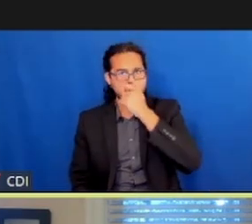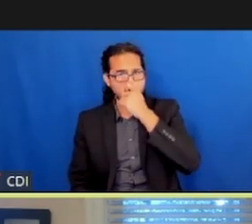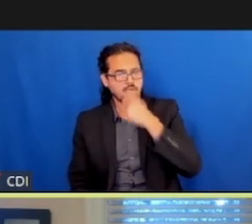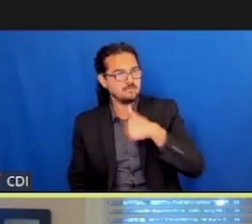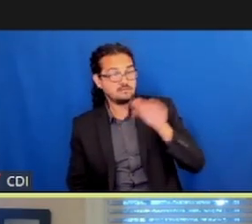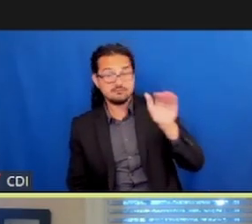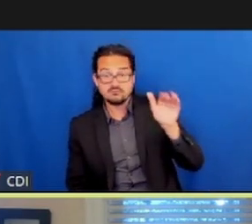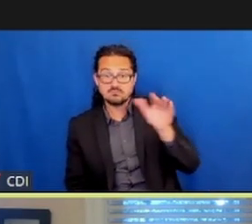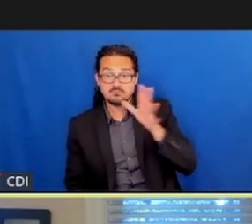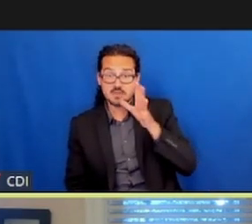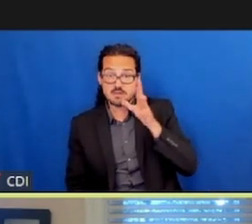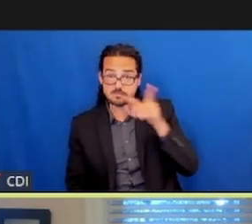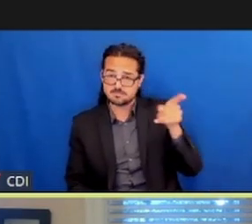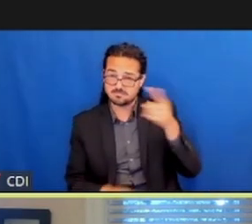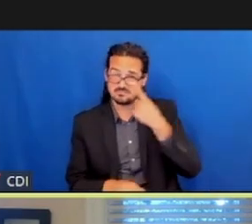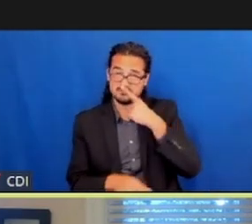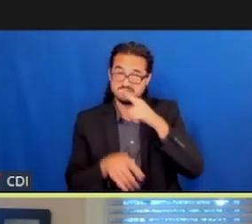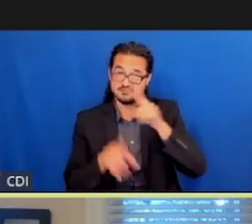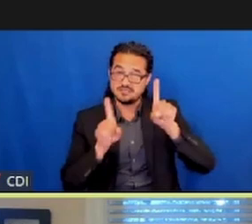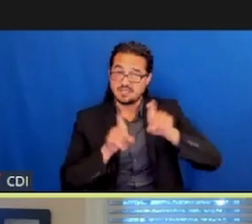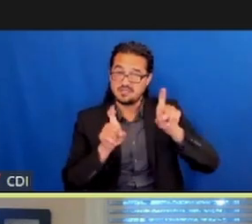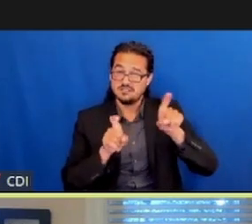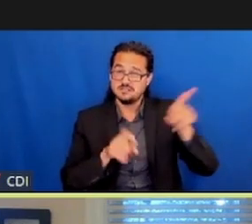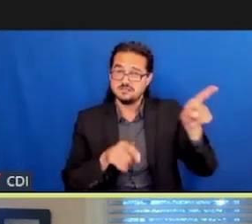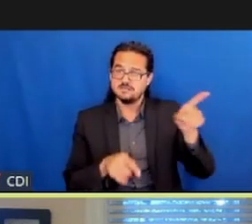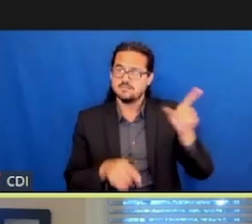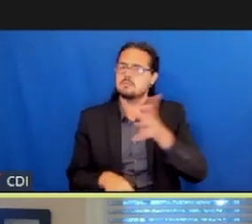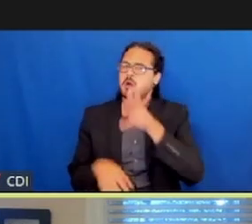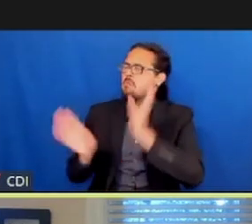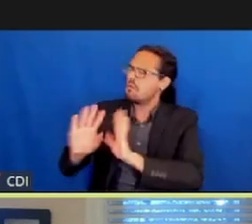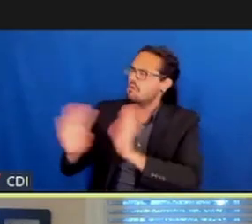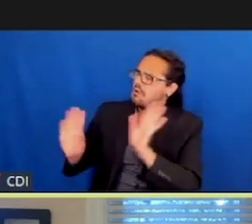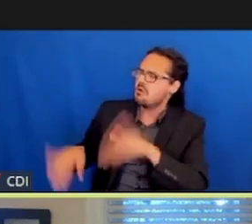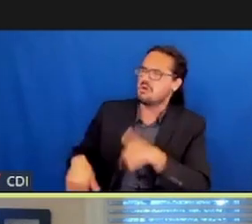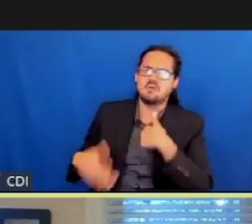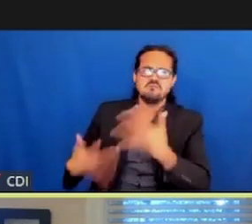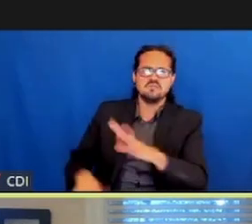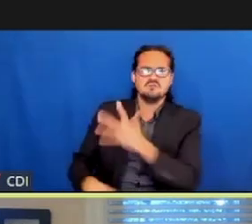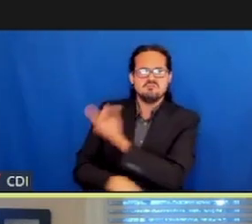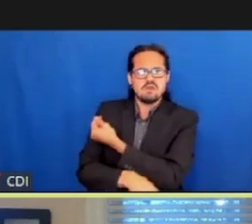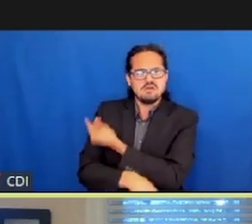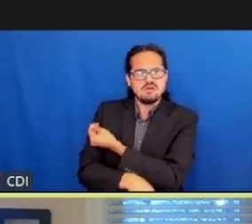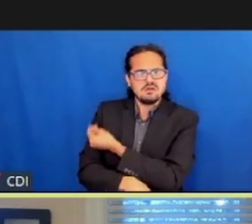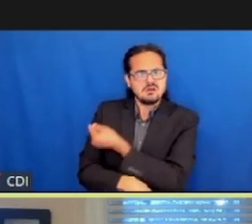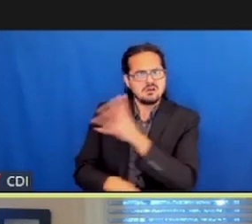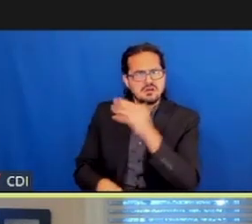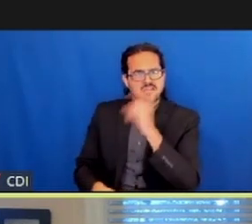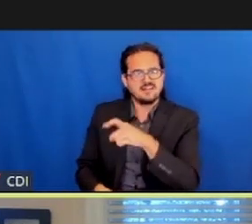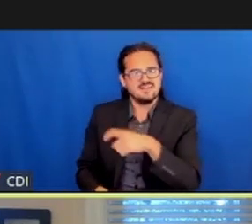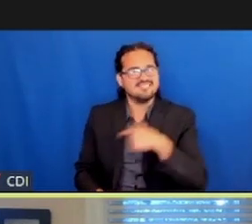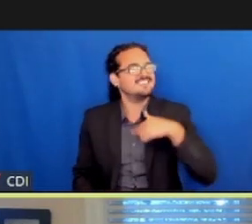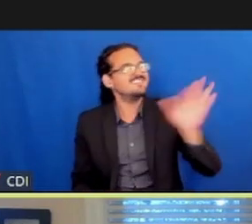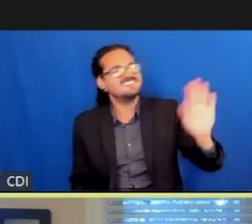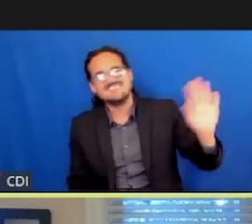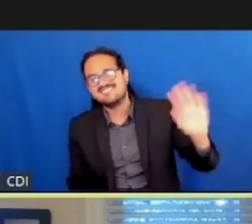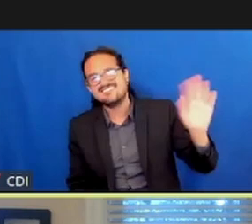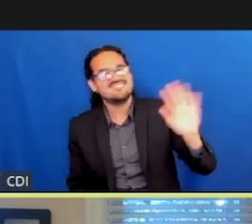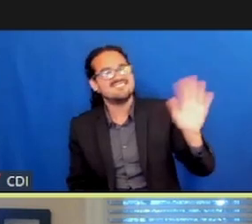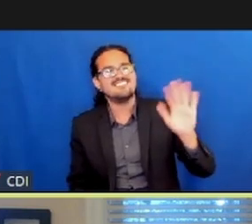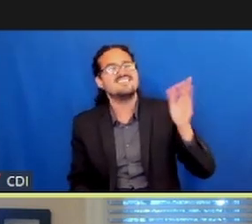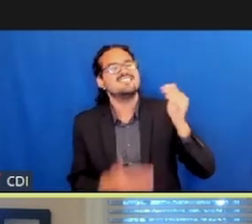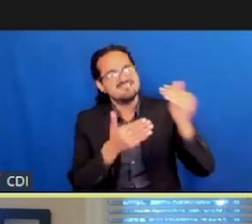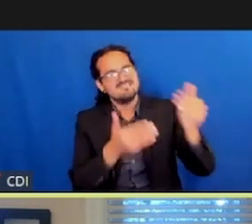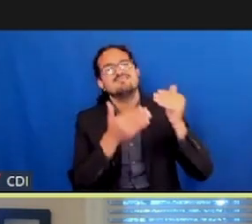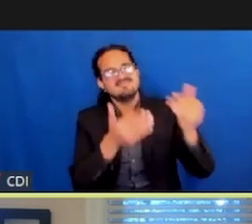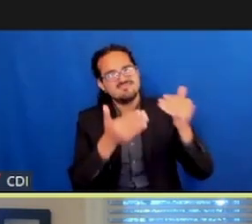COVID test. That's where we can identify those breakthrough cases and prevent any additional spread. So she was negative. That was good news. And then just ensuring travel-based